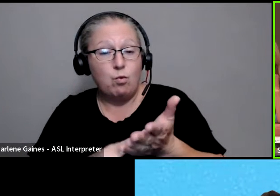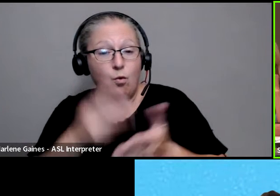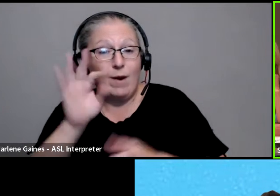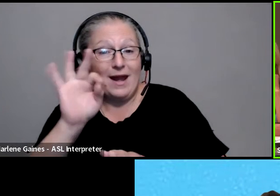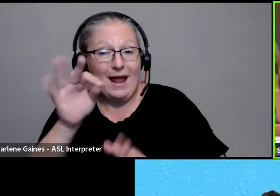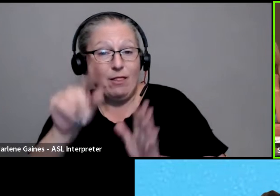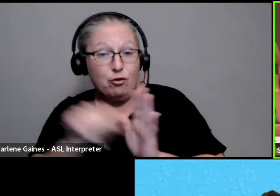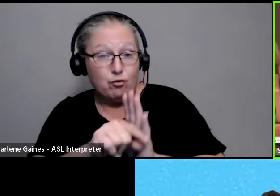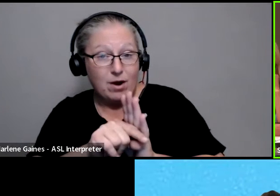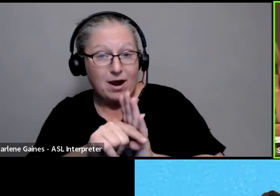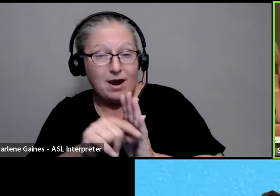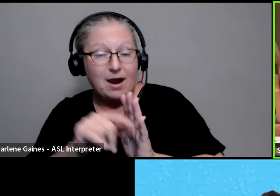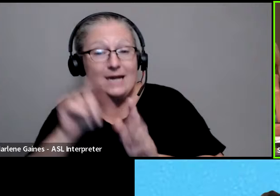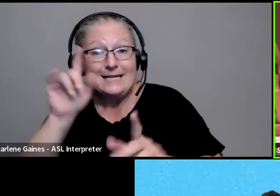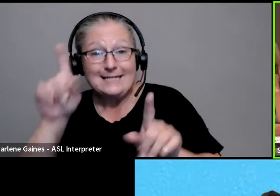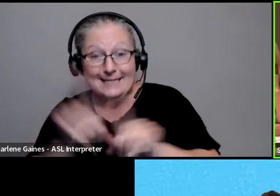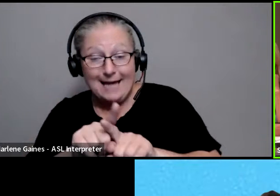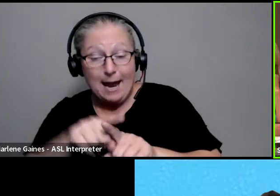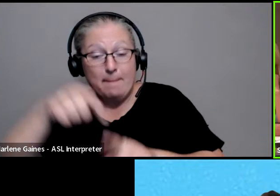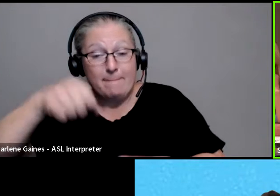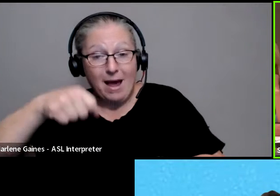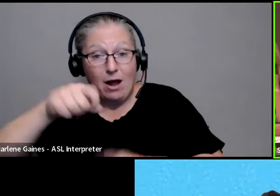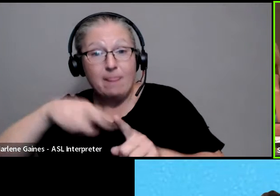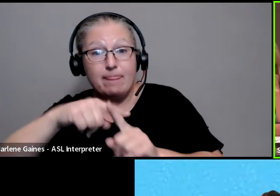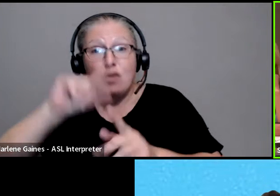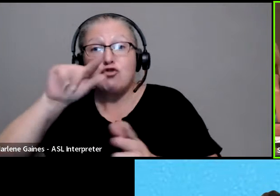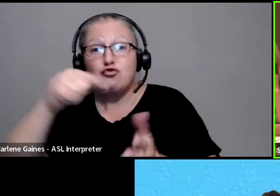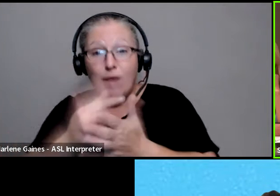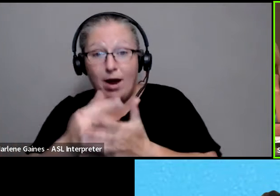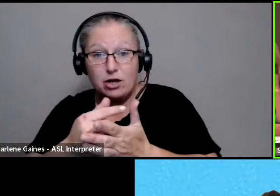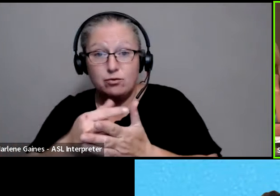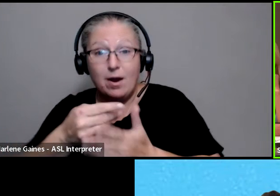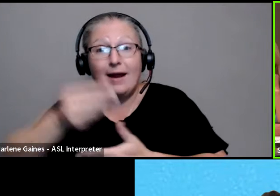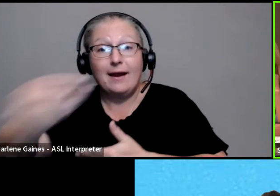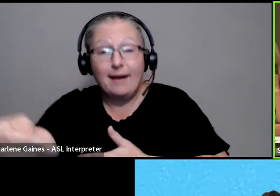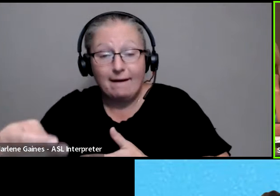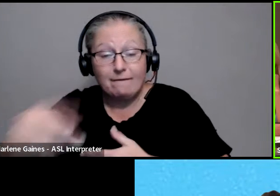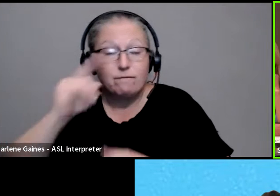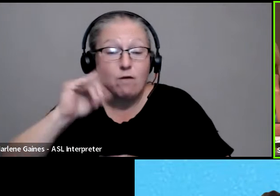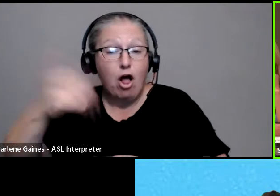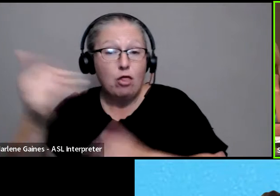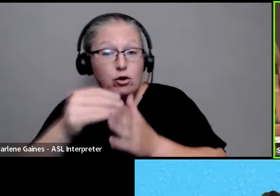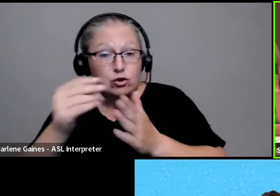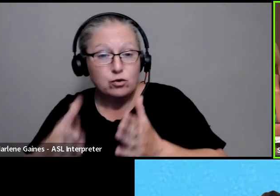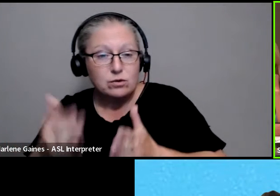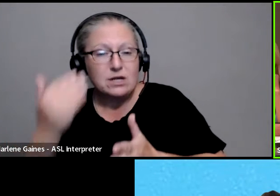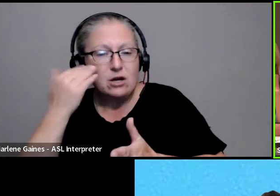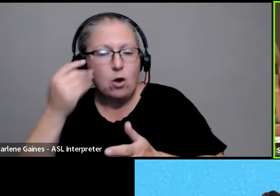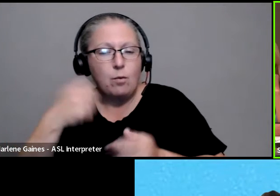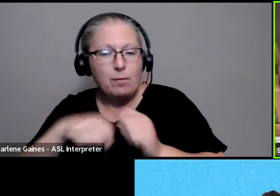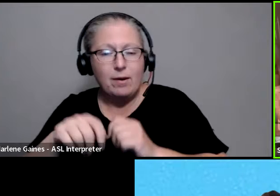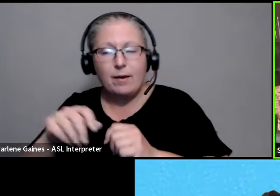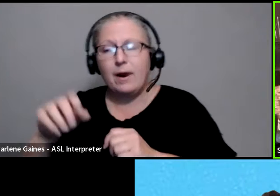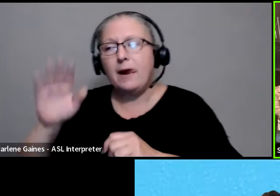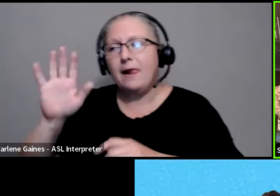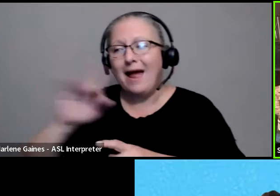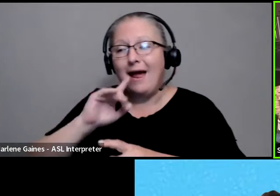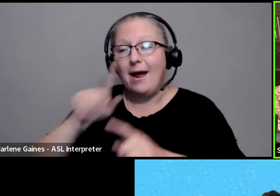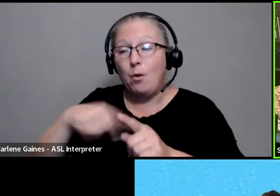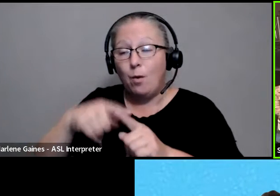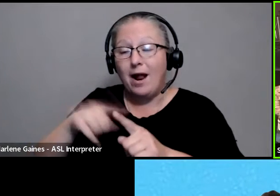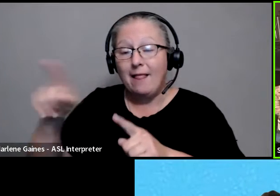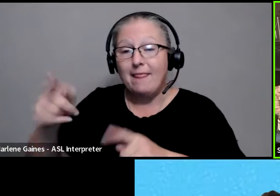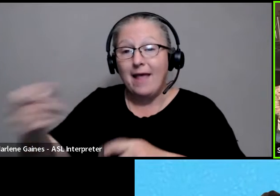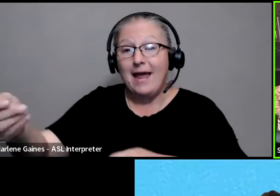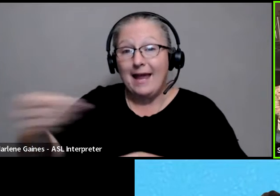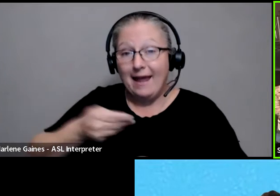grade, they're going to keep the same Yonder pouch, and when they graduate, they'll turn it back in for the next set of students. So, but I know we replace. Yeah, actually, when they turn it